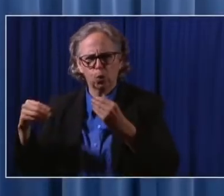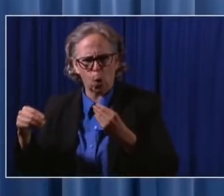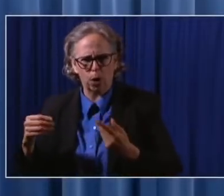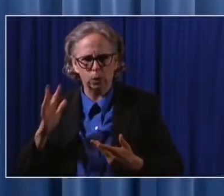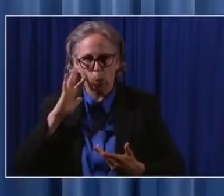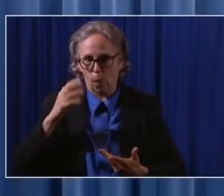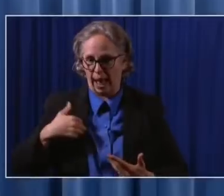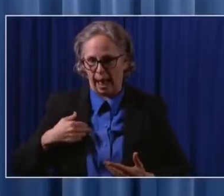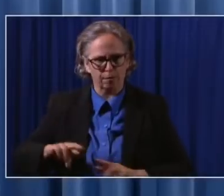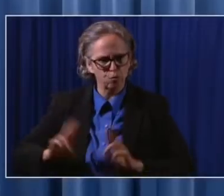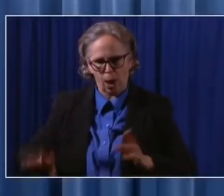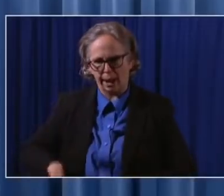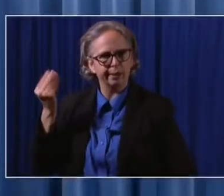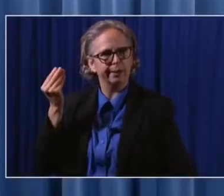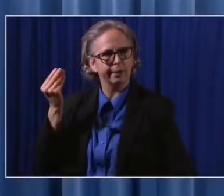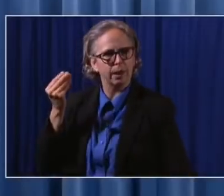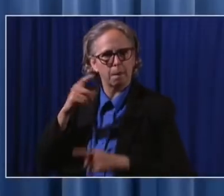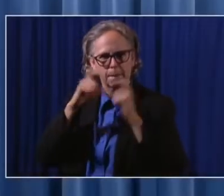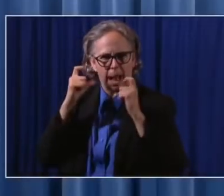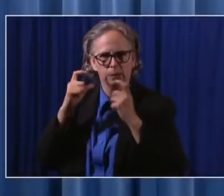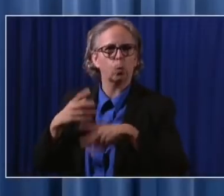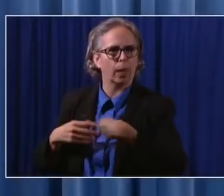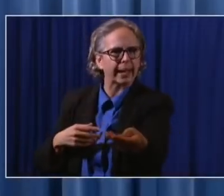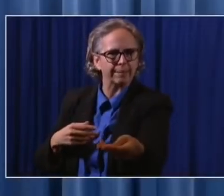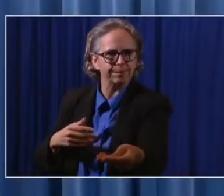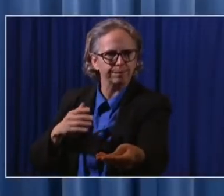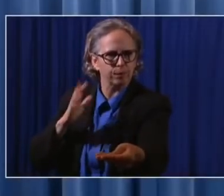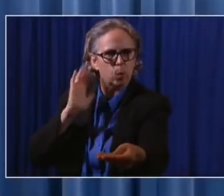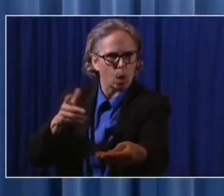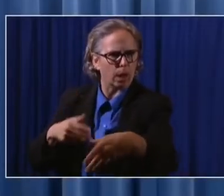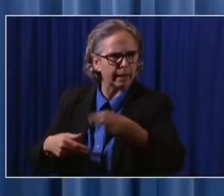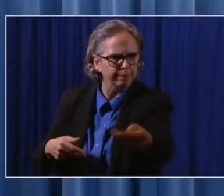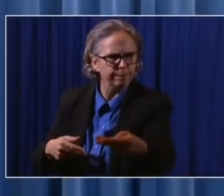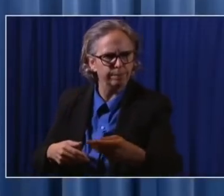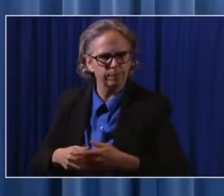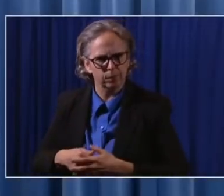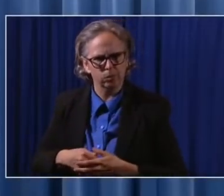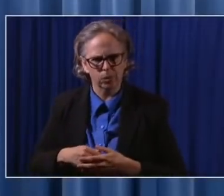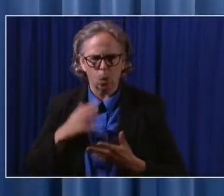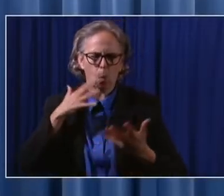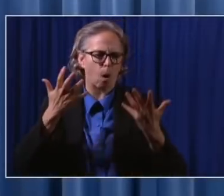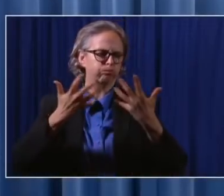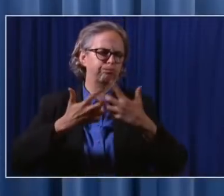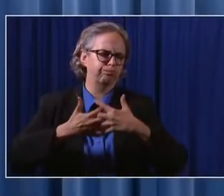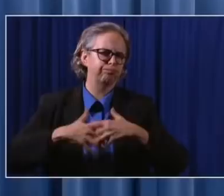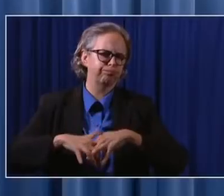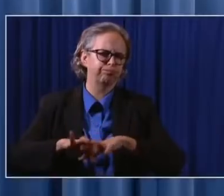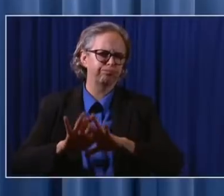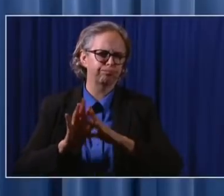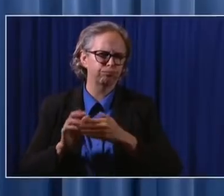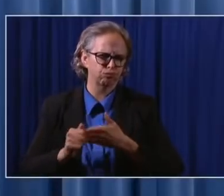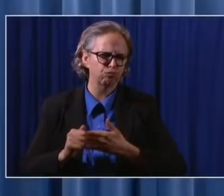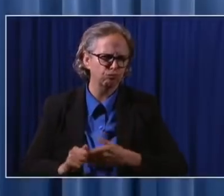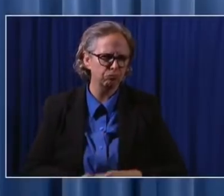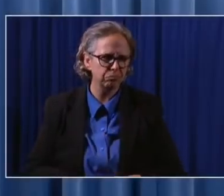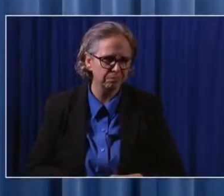"Here, put that on." So this will work out. Ohioans can figure this out. We can work this out. Thank you.